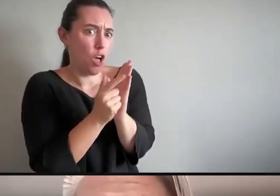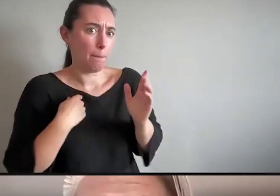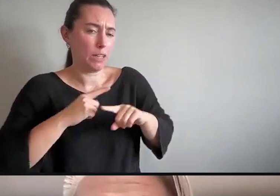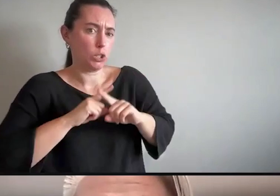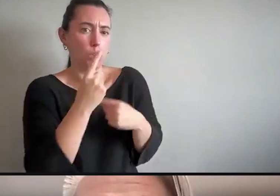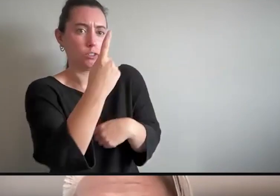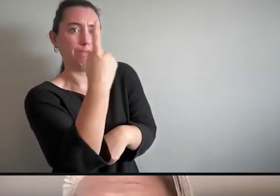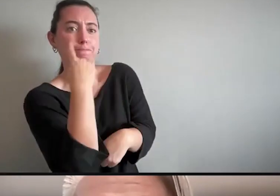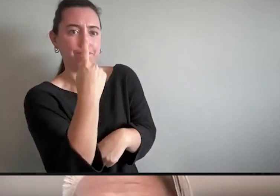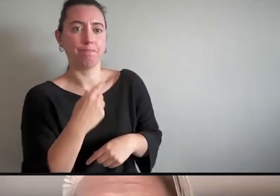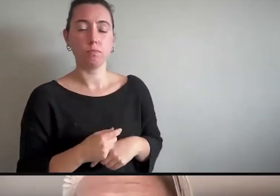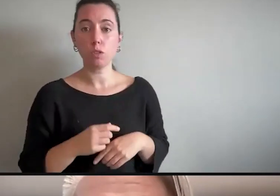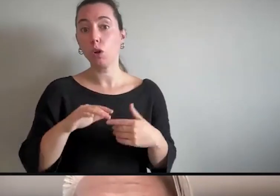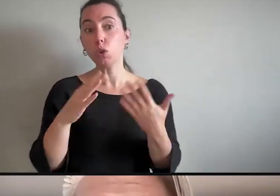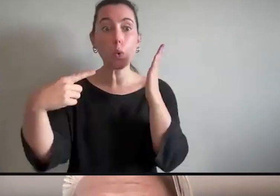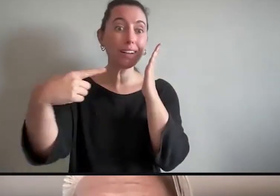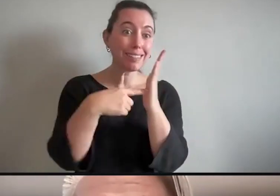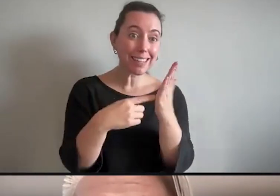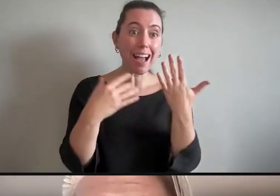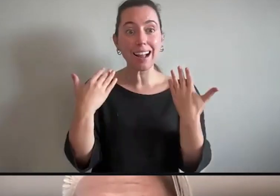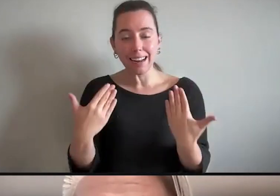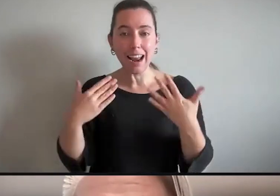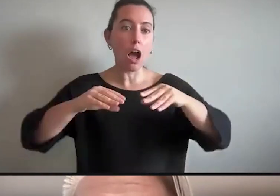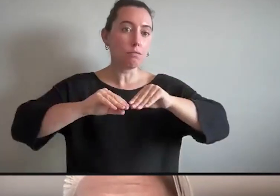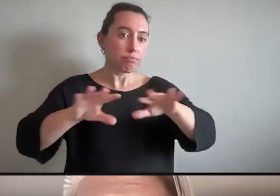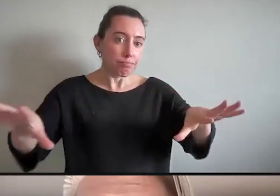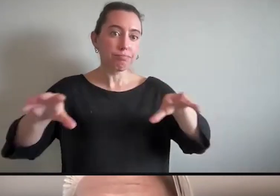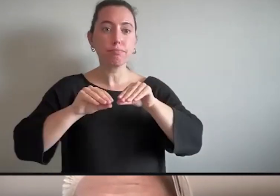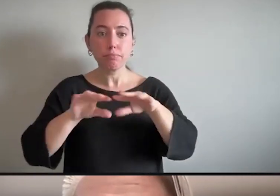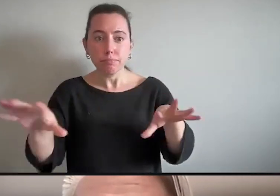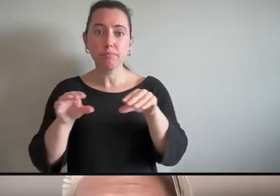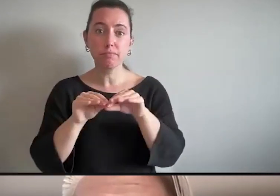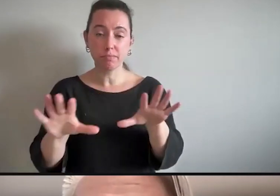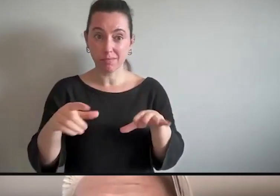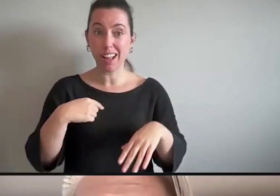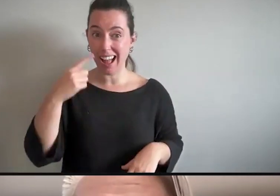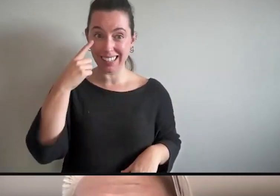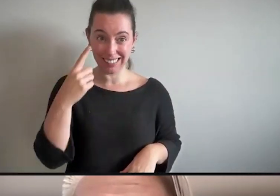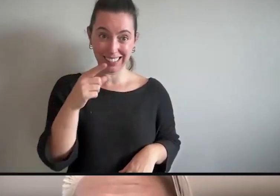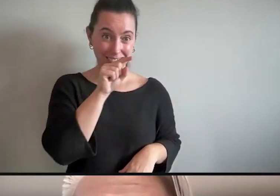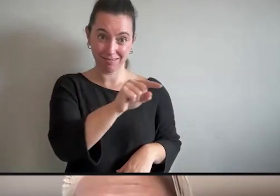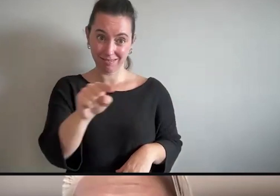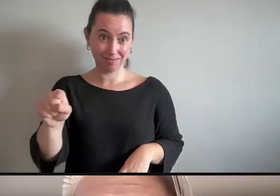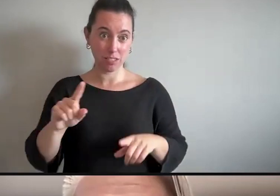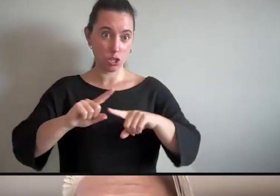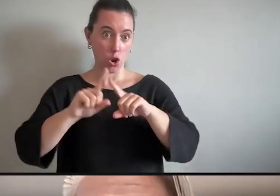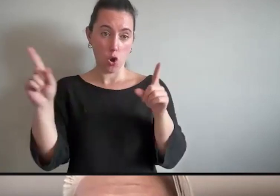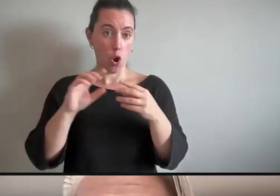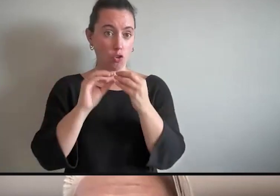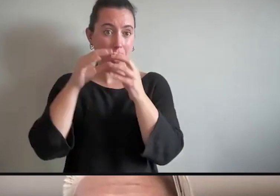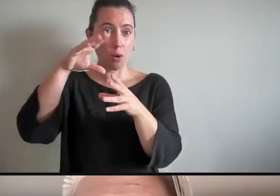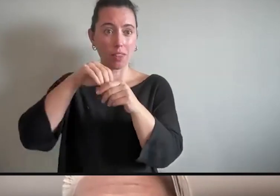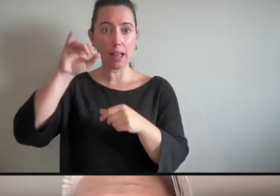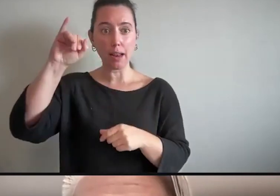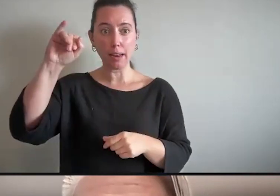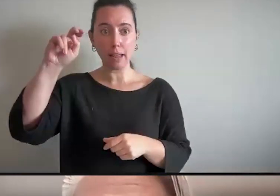and all the new tech coming out there. So today, I find a lot of tech is not even created in InDesign. It's created on